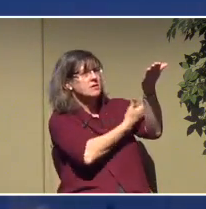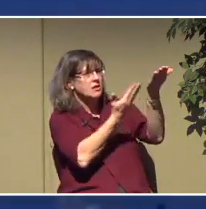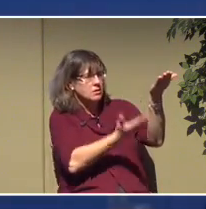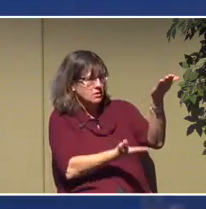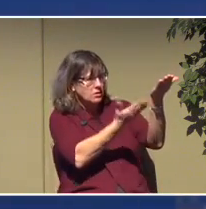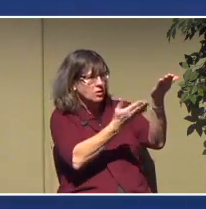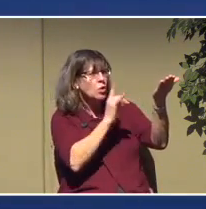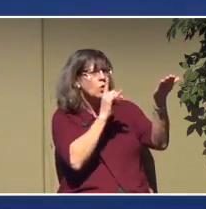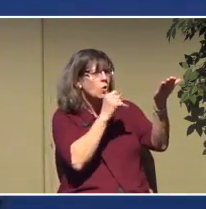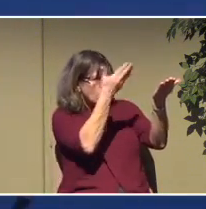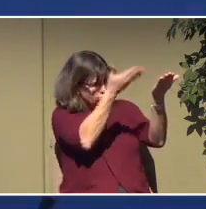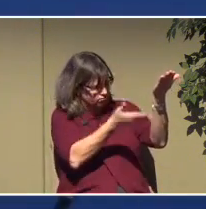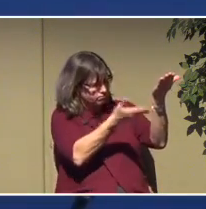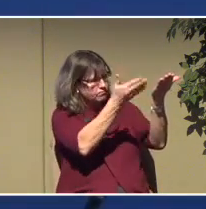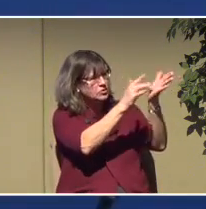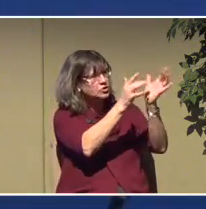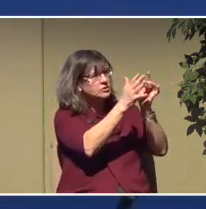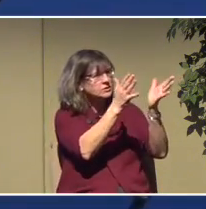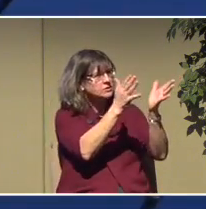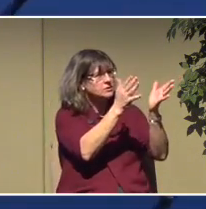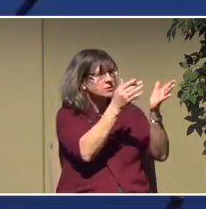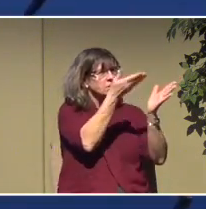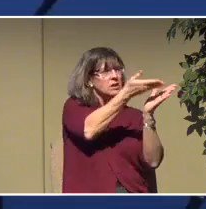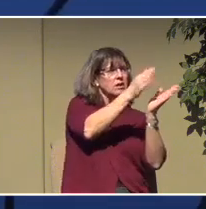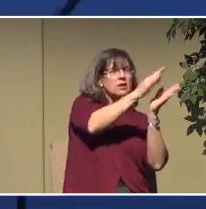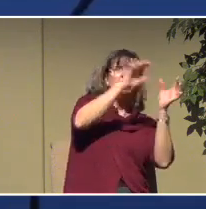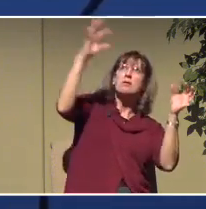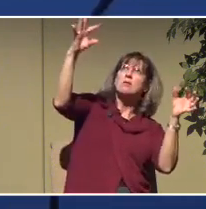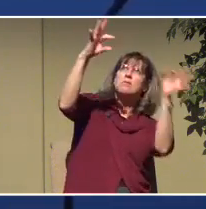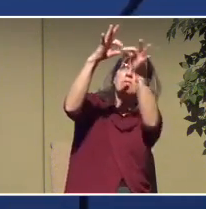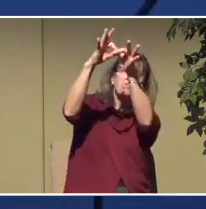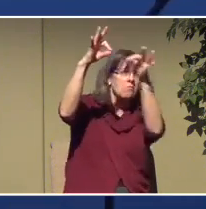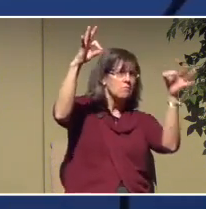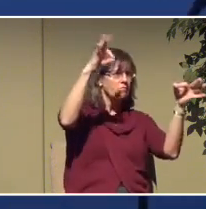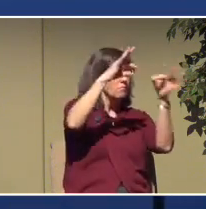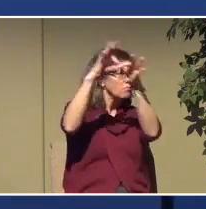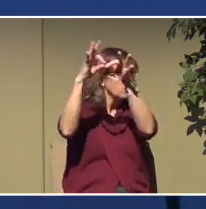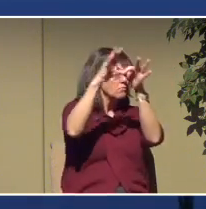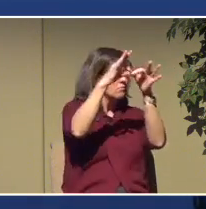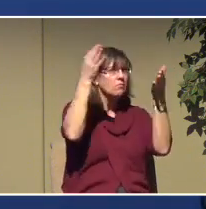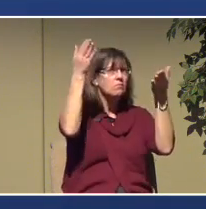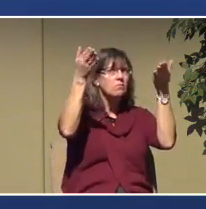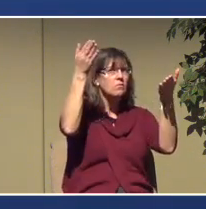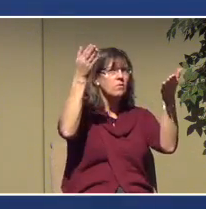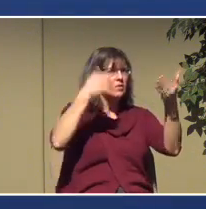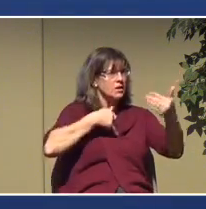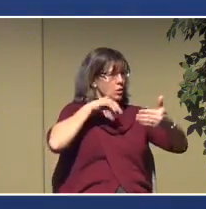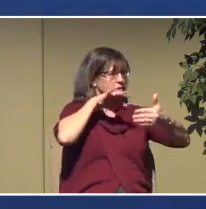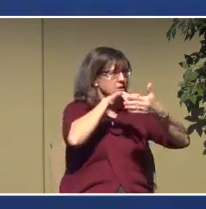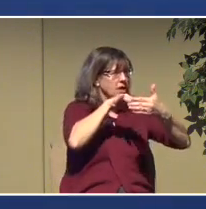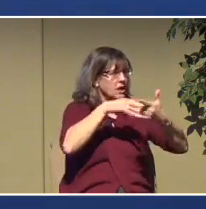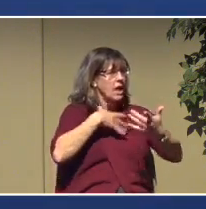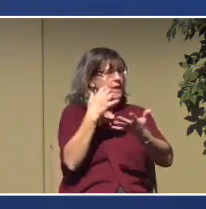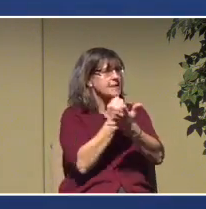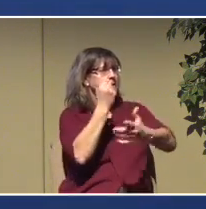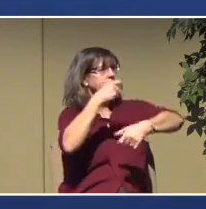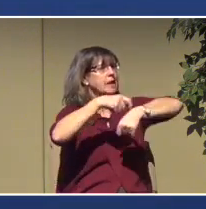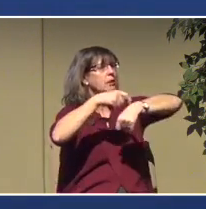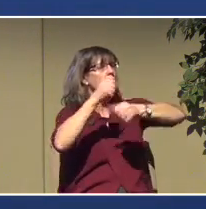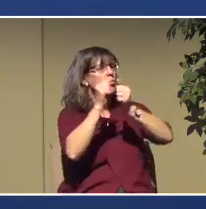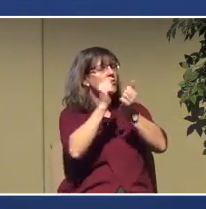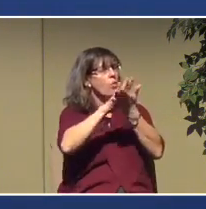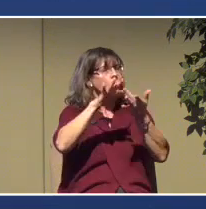and his relationship to the Father. And then spent time with the Holy Spirit to learn who he